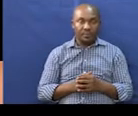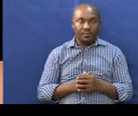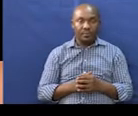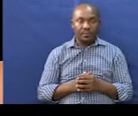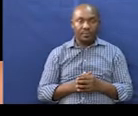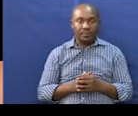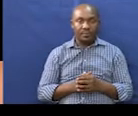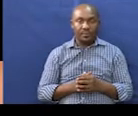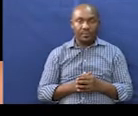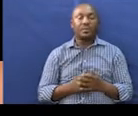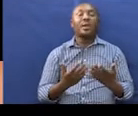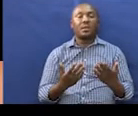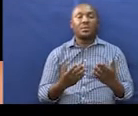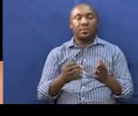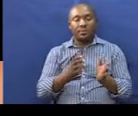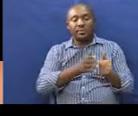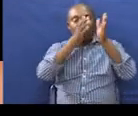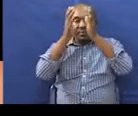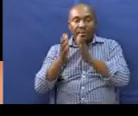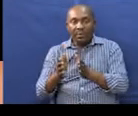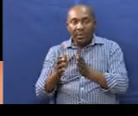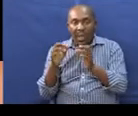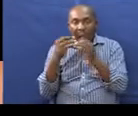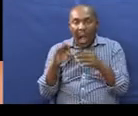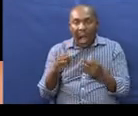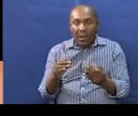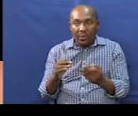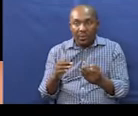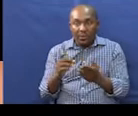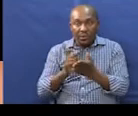in a test tube